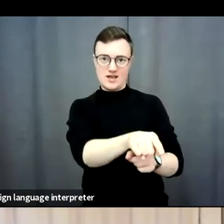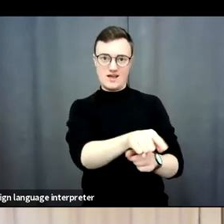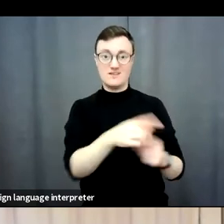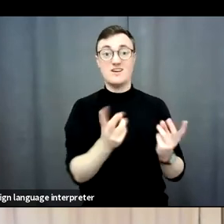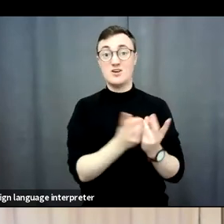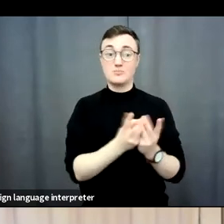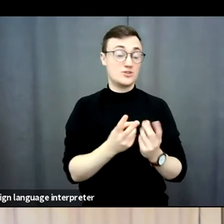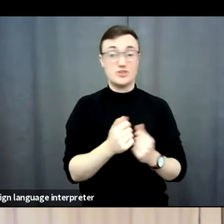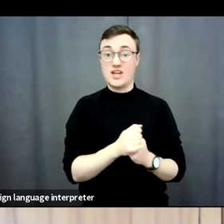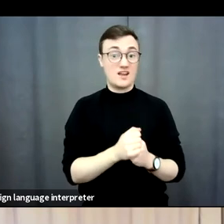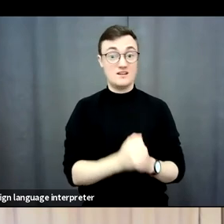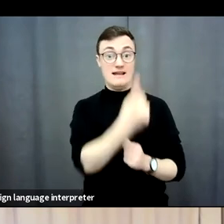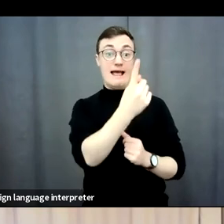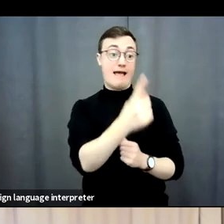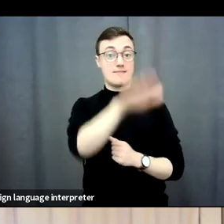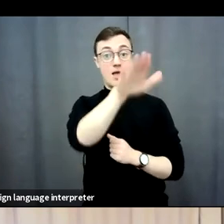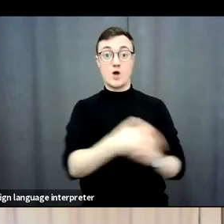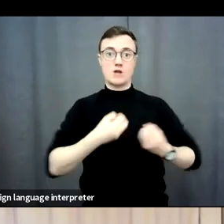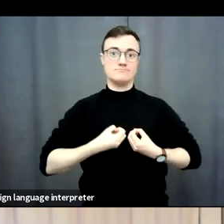another, it could be